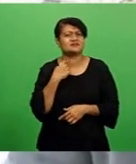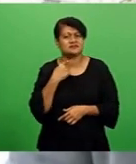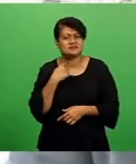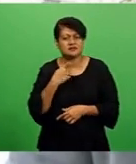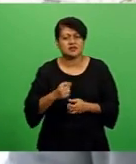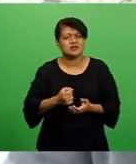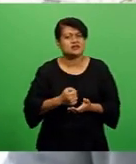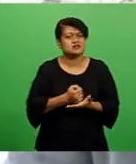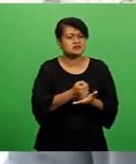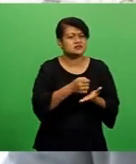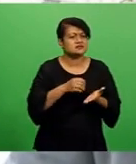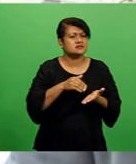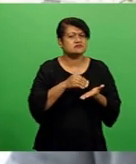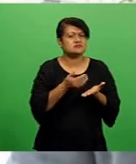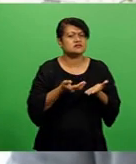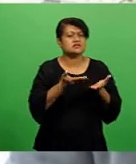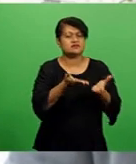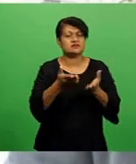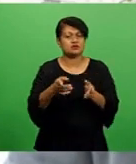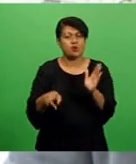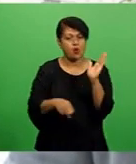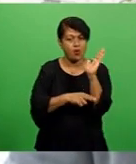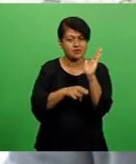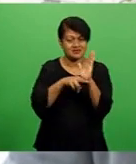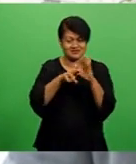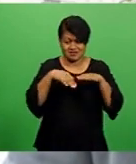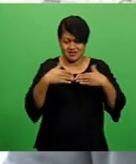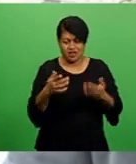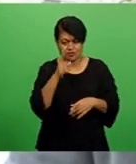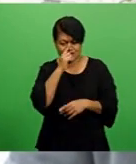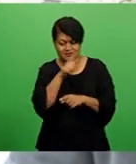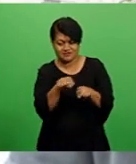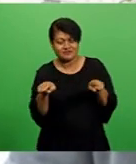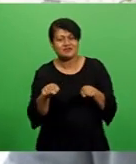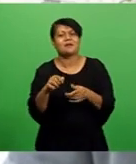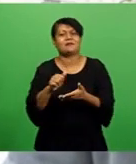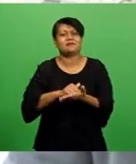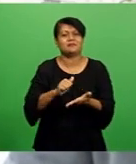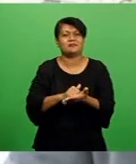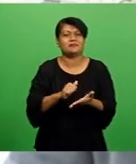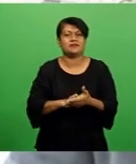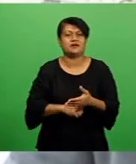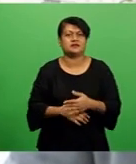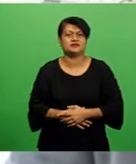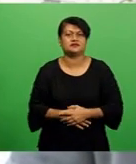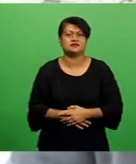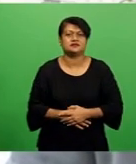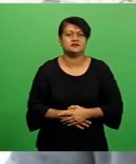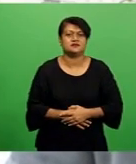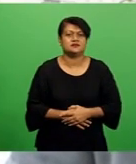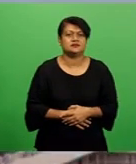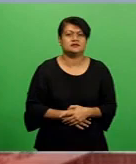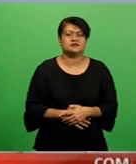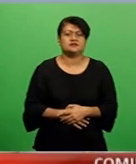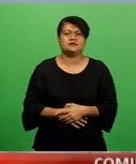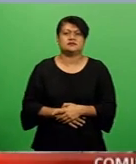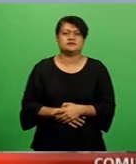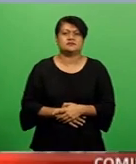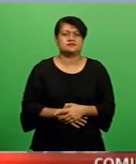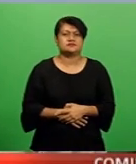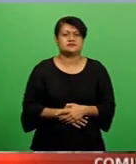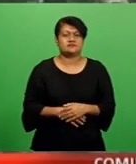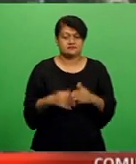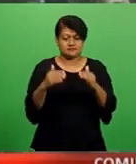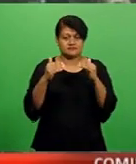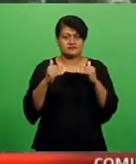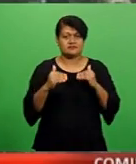hotels is slowly peaking thanks to the Love Our Locals campaign. Apiniso Wangairandovo, FBC News. Up